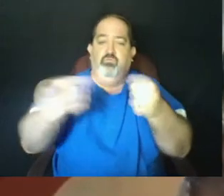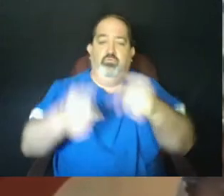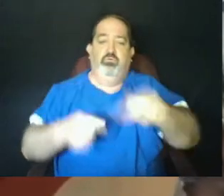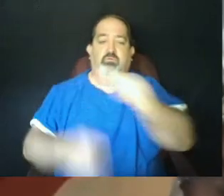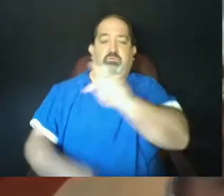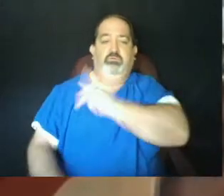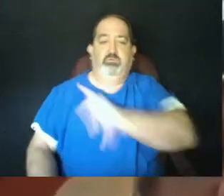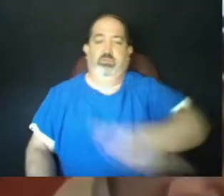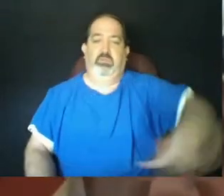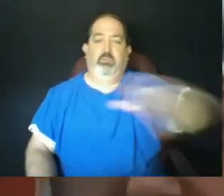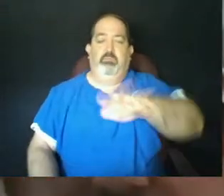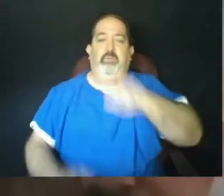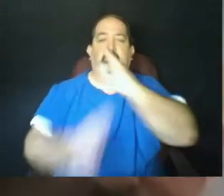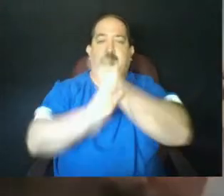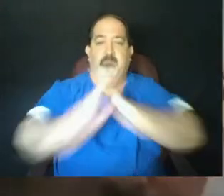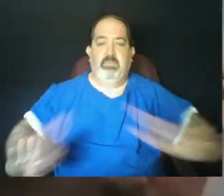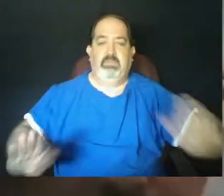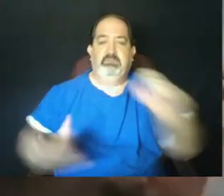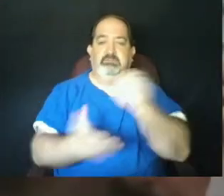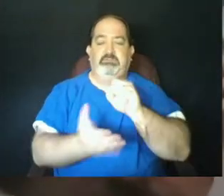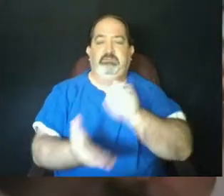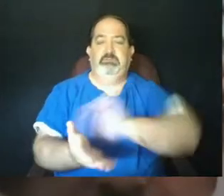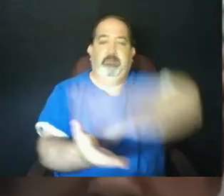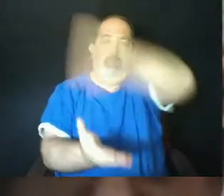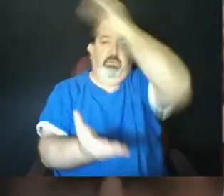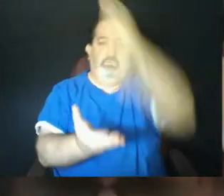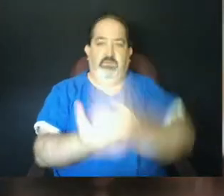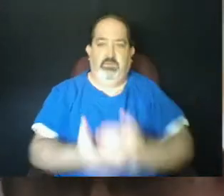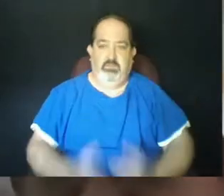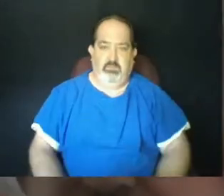in peace and bounty.